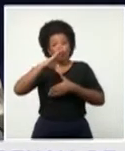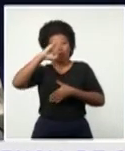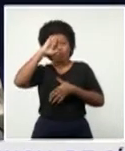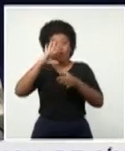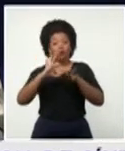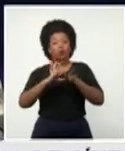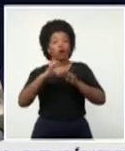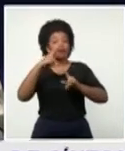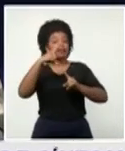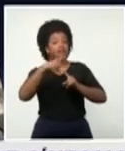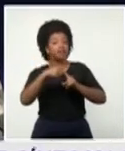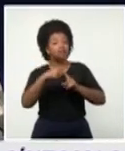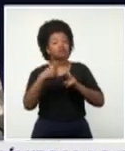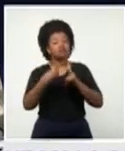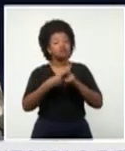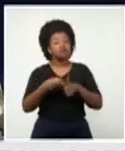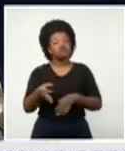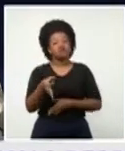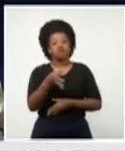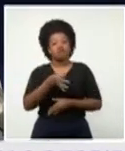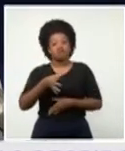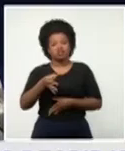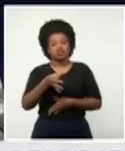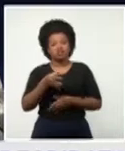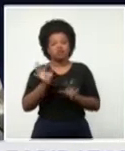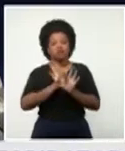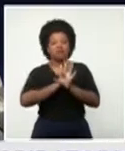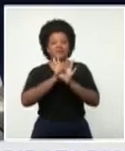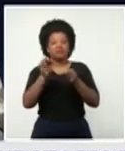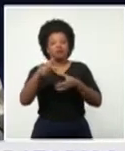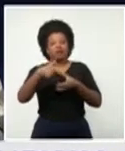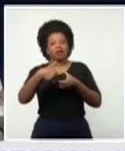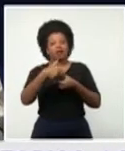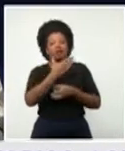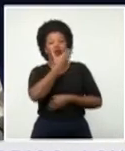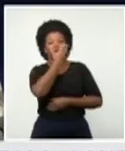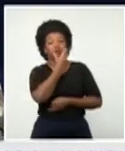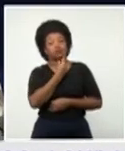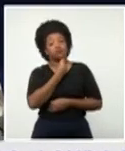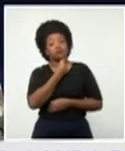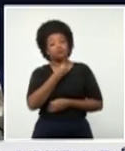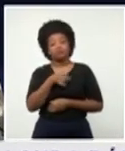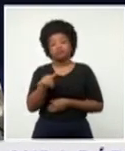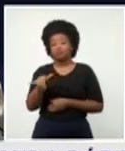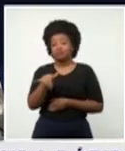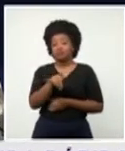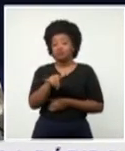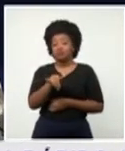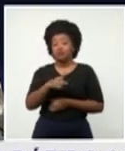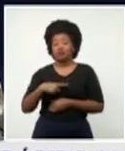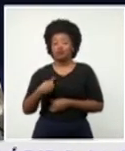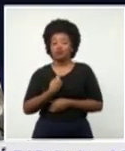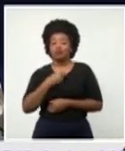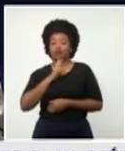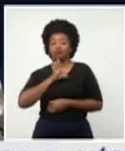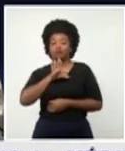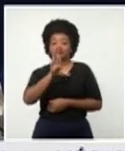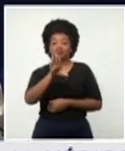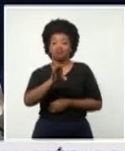Holguín, Santiago de Cuba, Guantánamo, and the Isle of Youth Special Municipality.